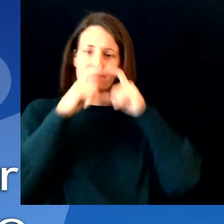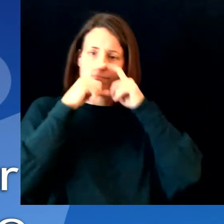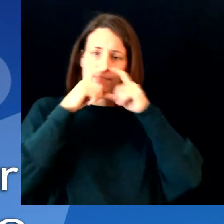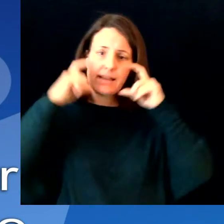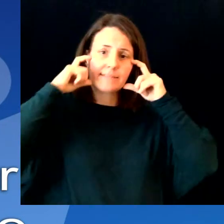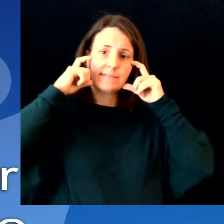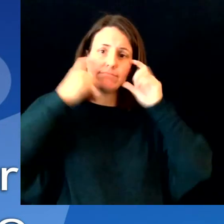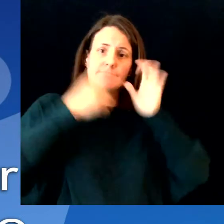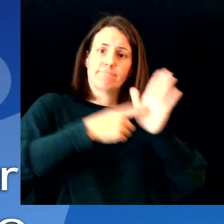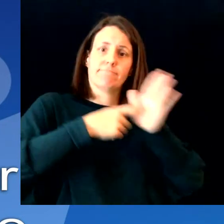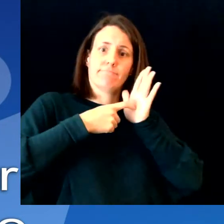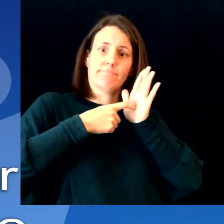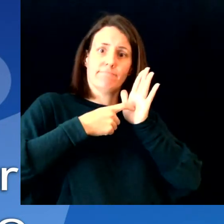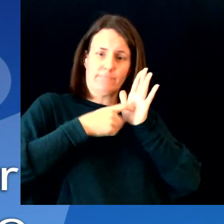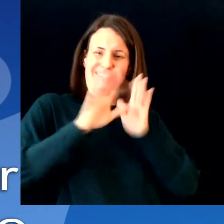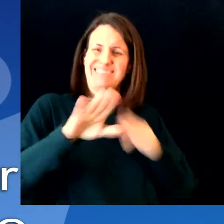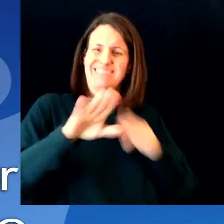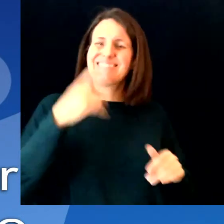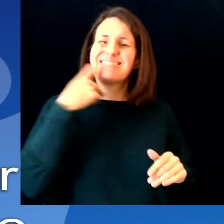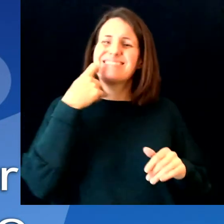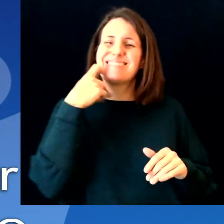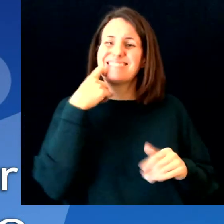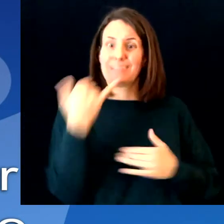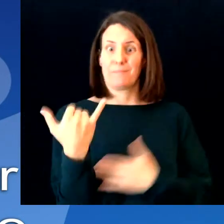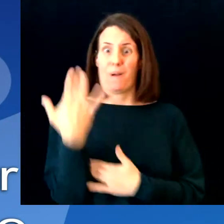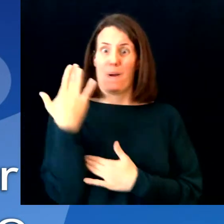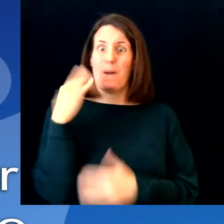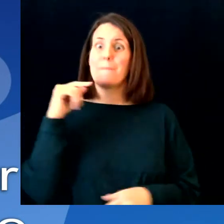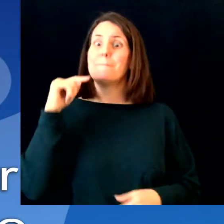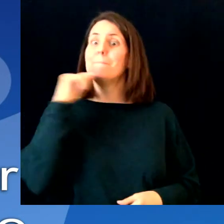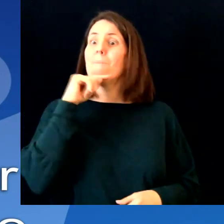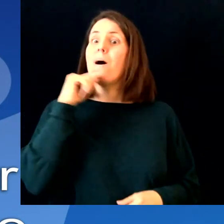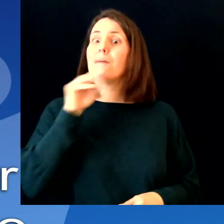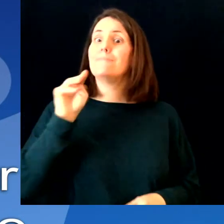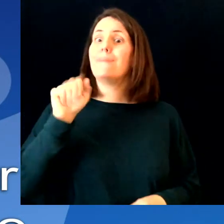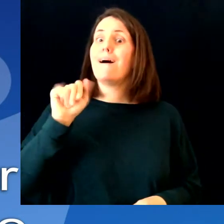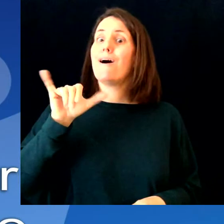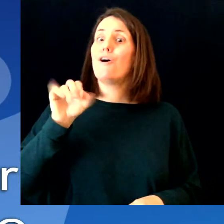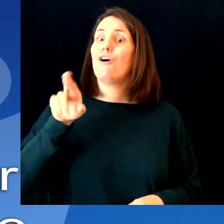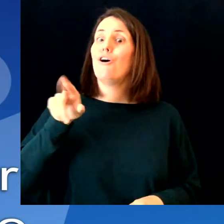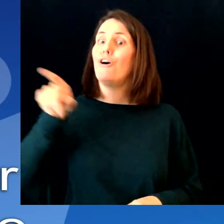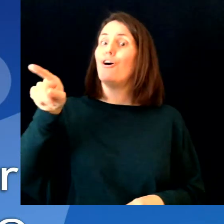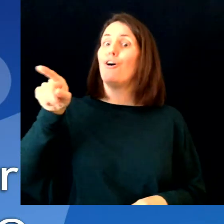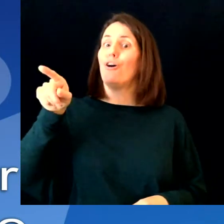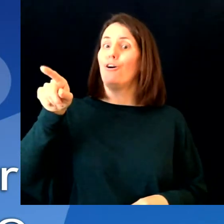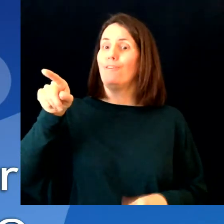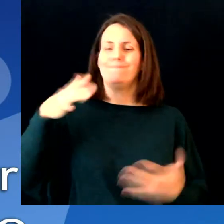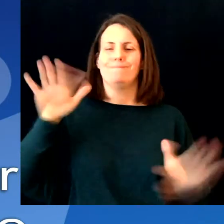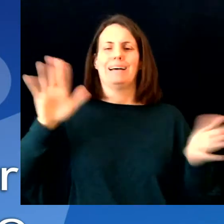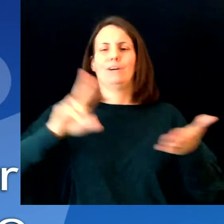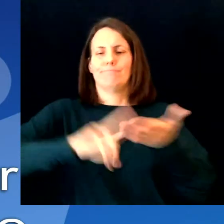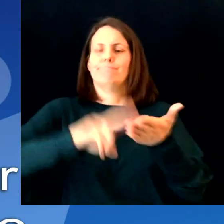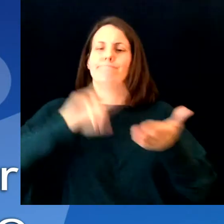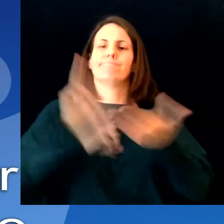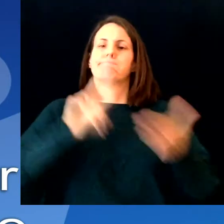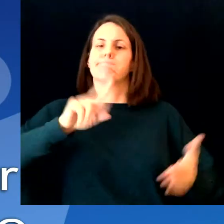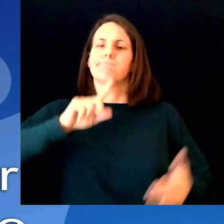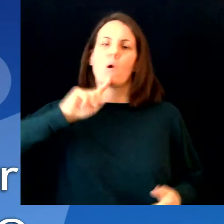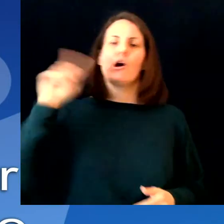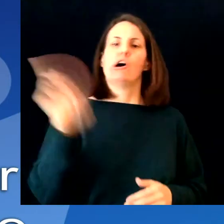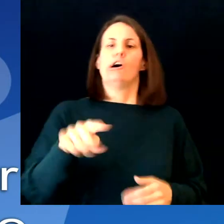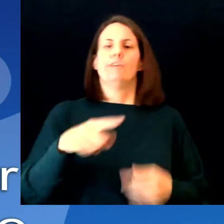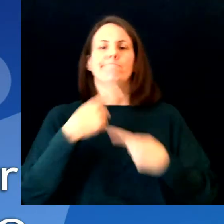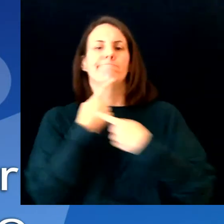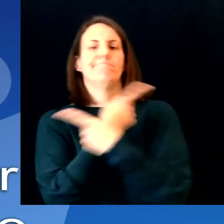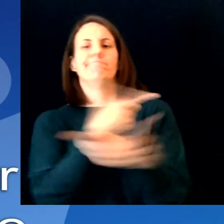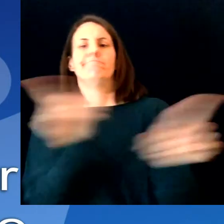morning signed a new mask ordinance that's supposed to take effect in the next couple of days. So my question is, given the positivity rate we're